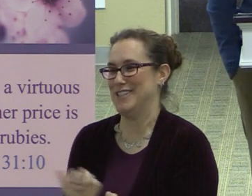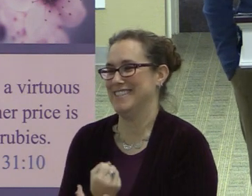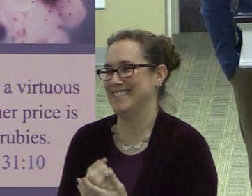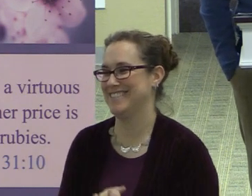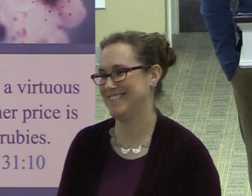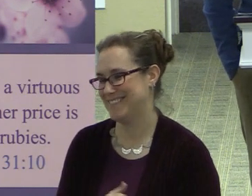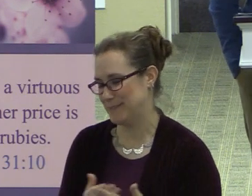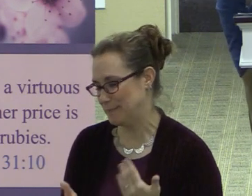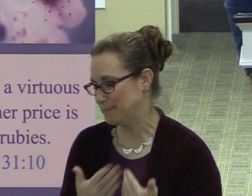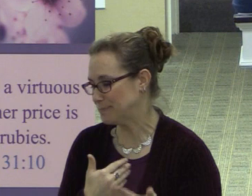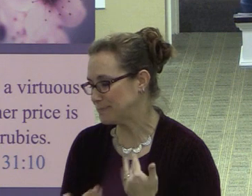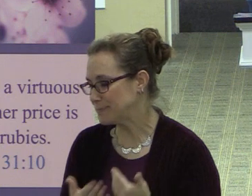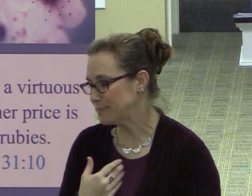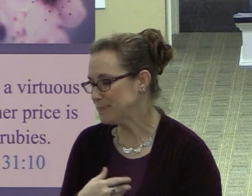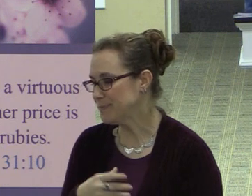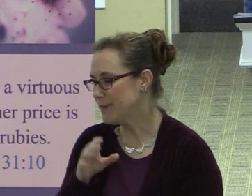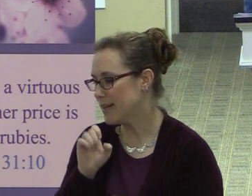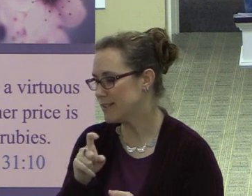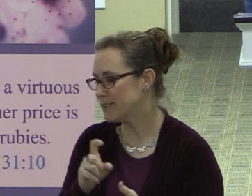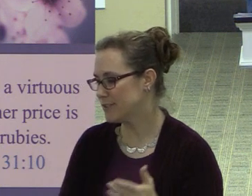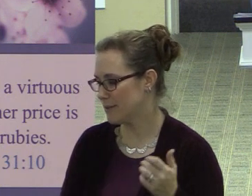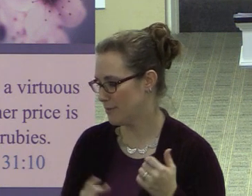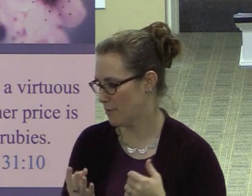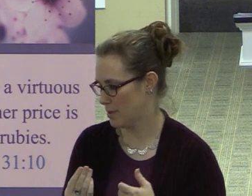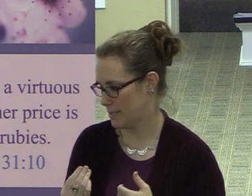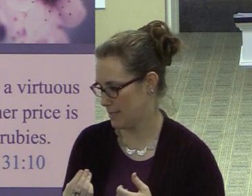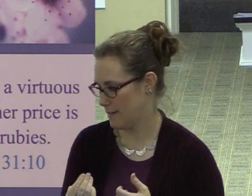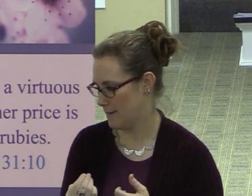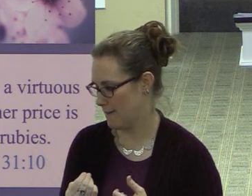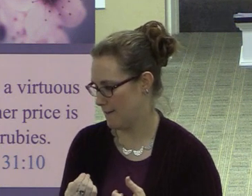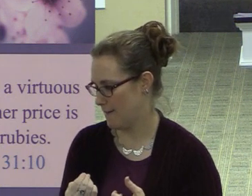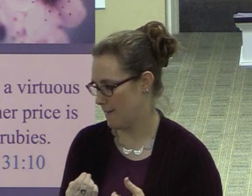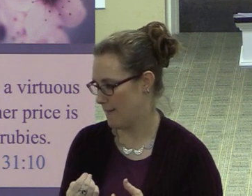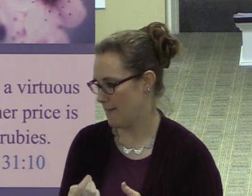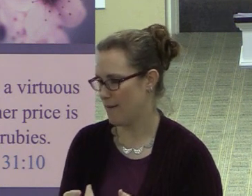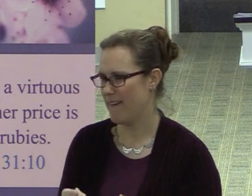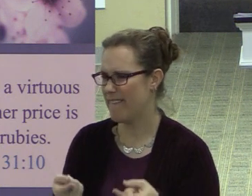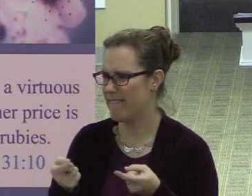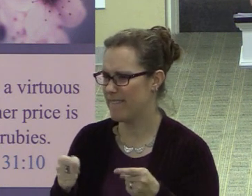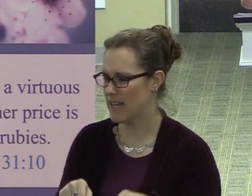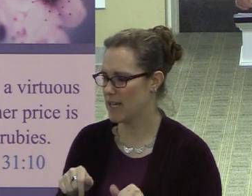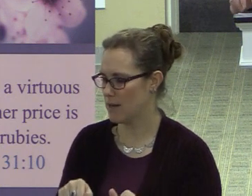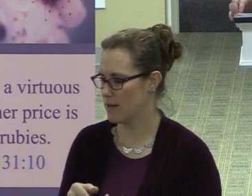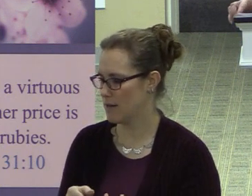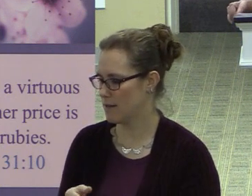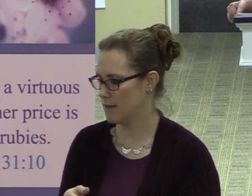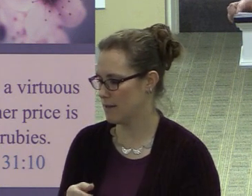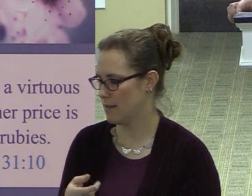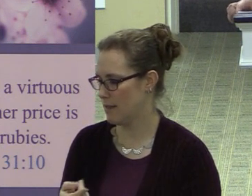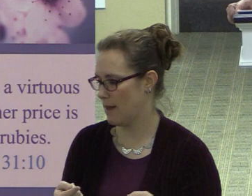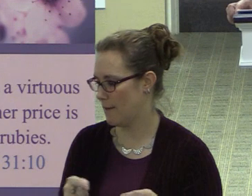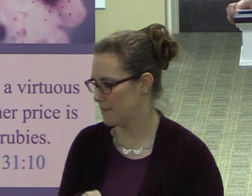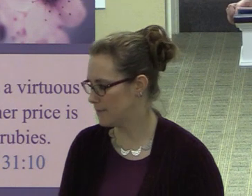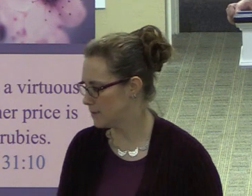Yeah. All right. Exodus chapter 14. We have the event here that takes place. Now, this is something that I did. This is one